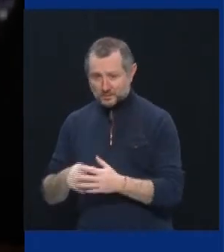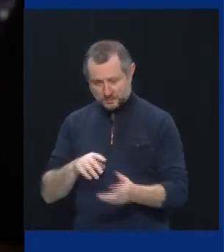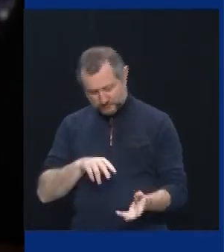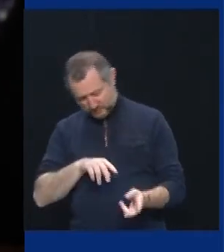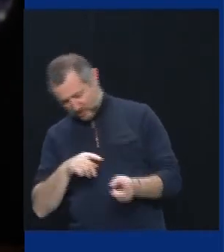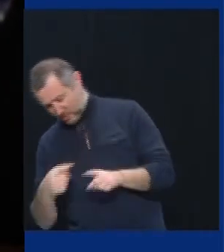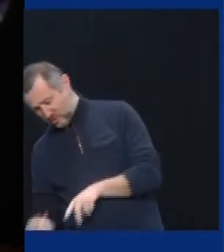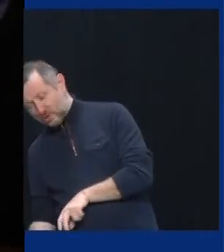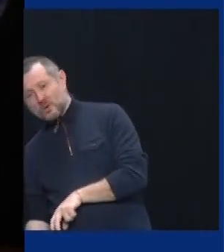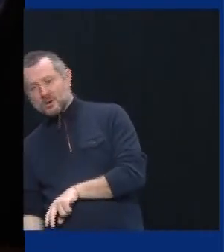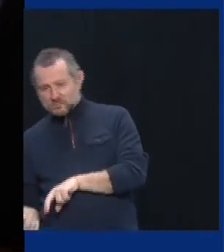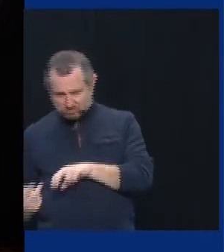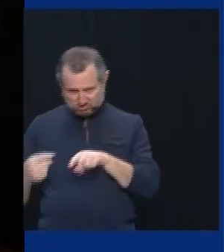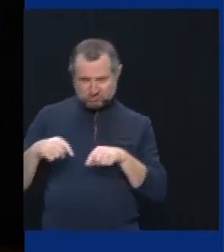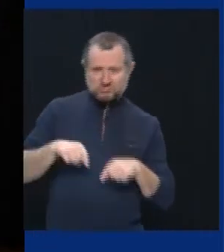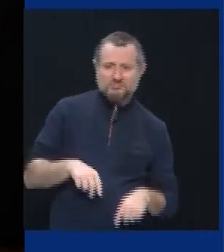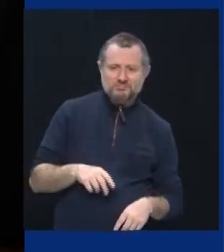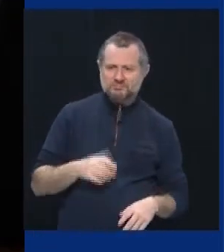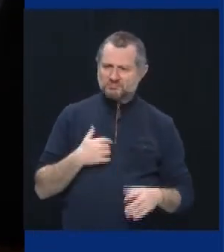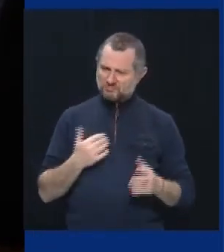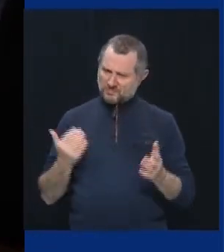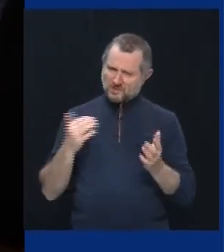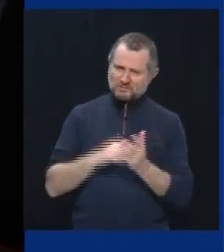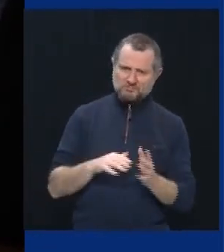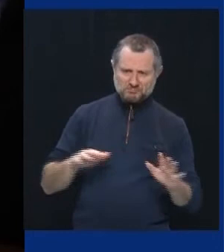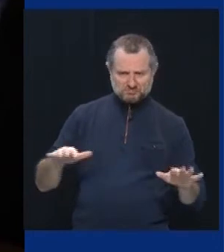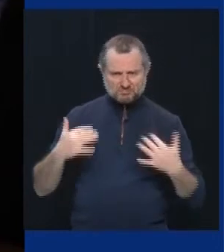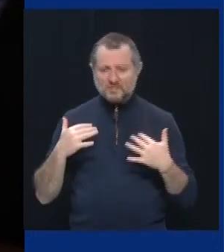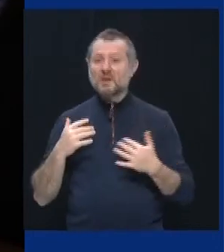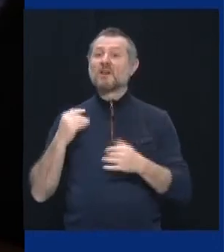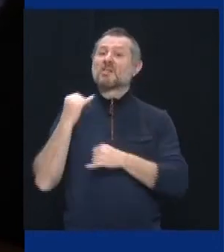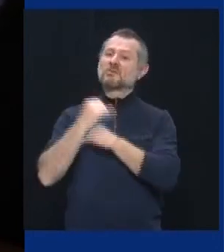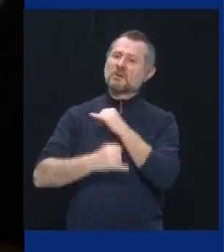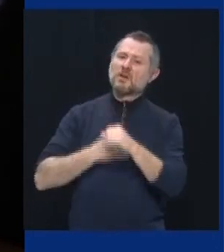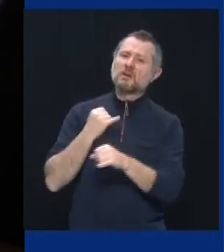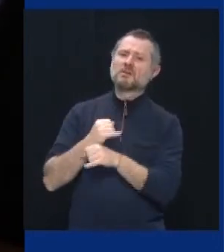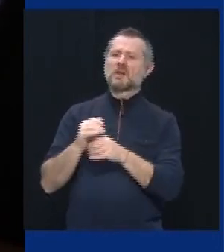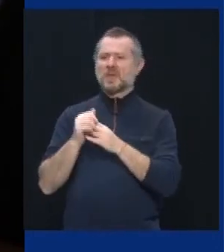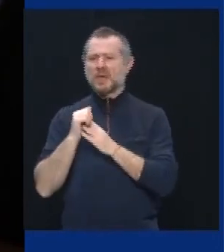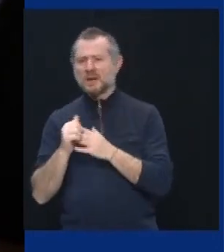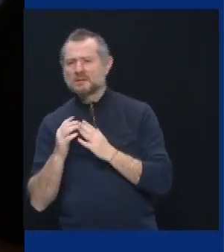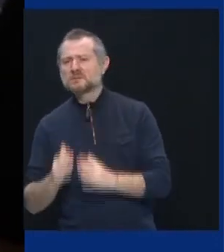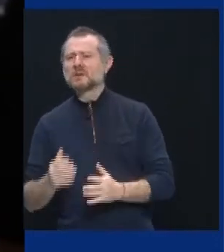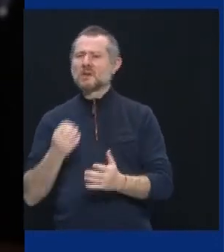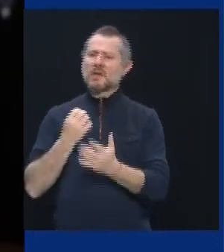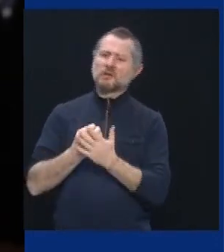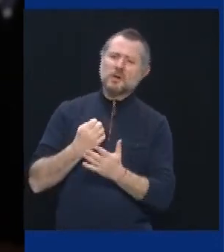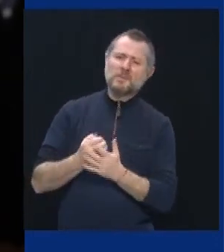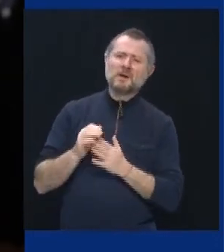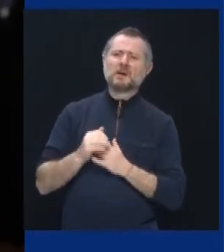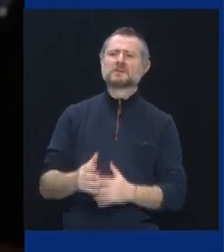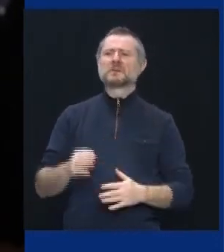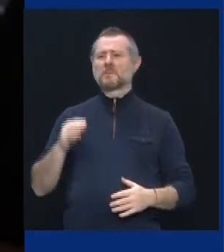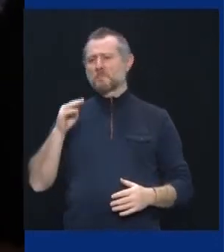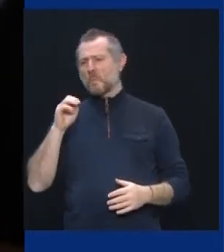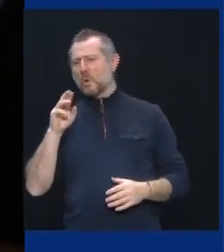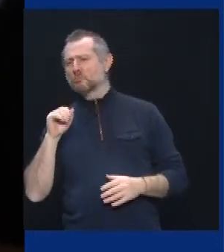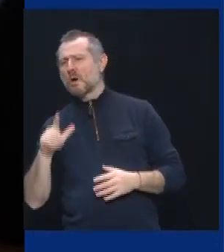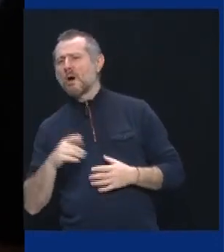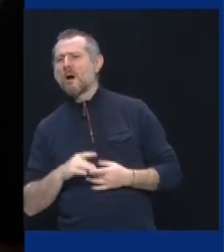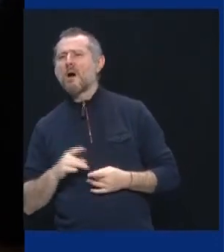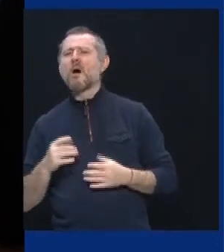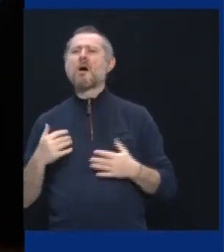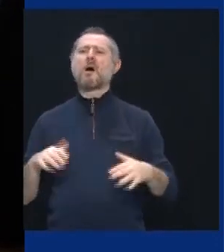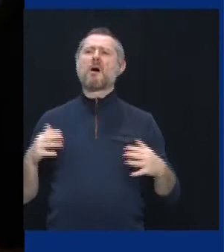once again the international economic and moral leader, that we're going to take Washington to rebuild